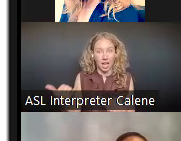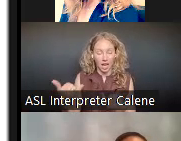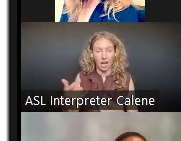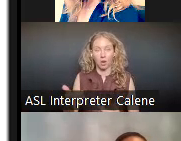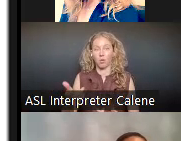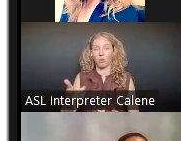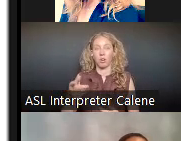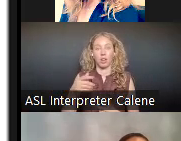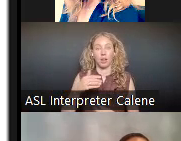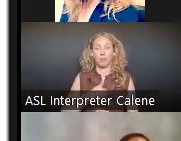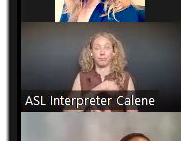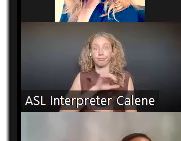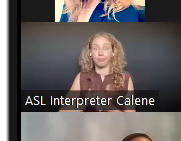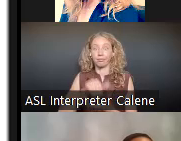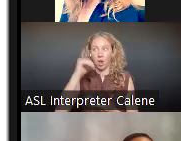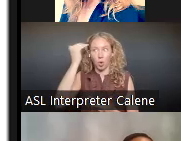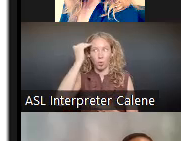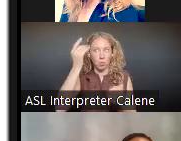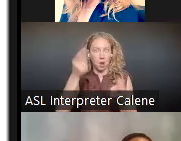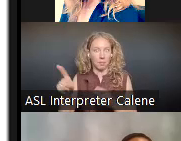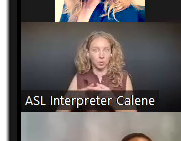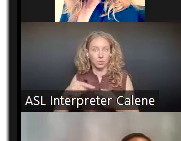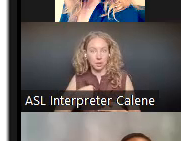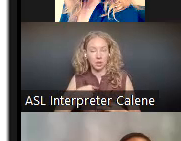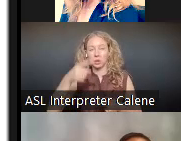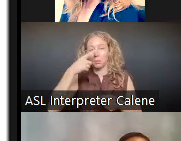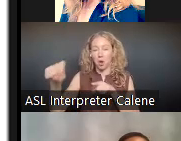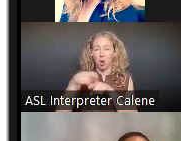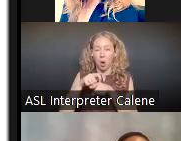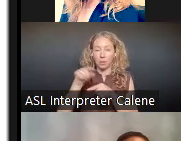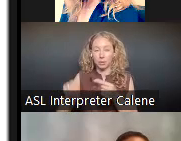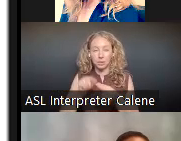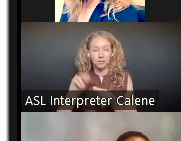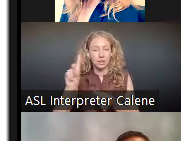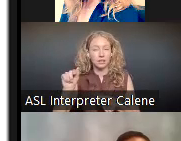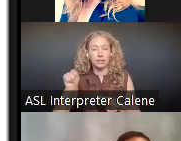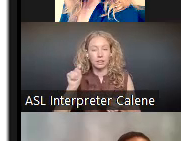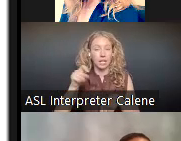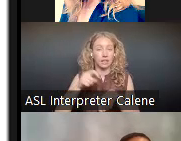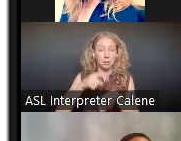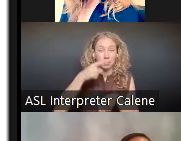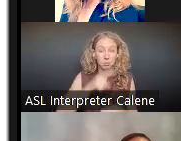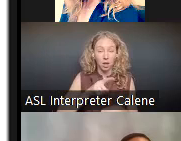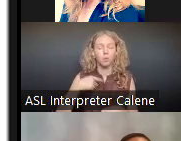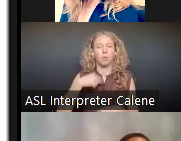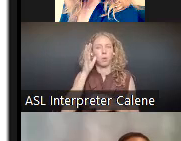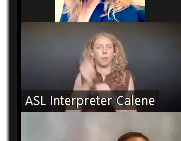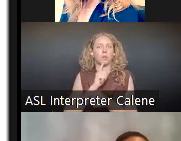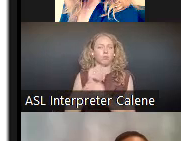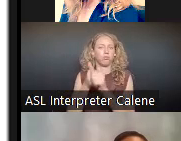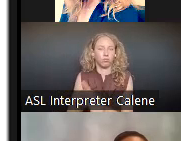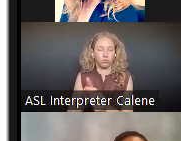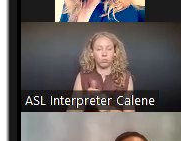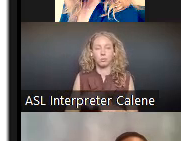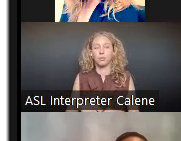not aware of what happened to me. Can you call me on this day at this time? We would make sure we would do that. Sometimes